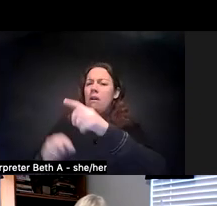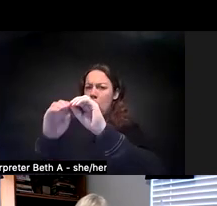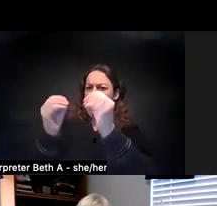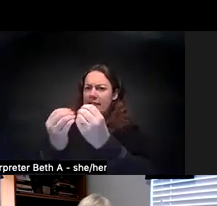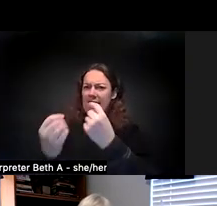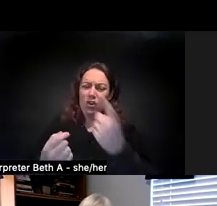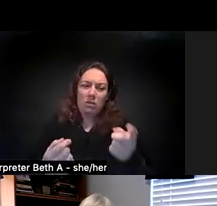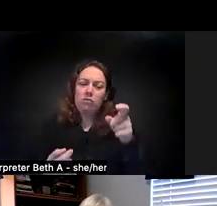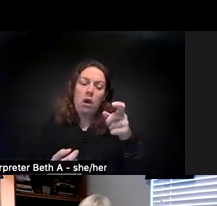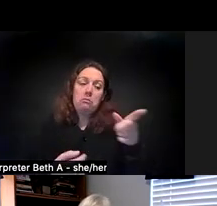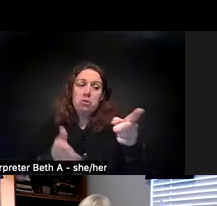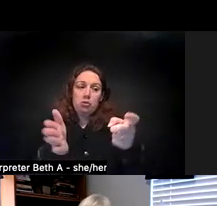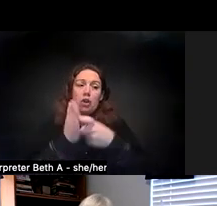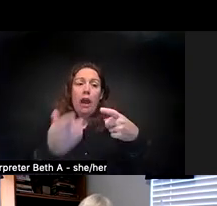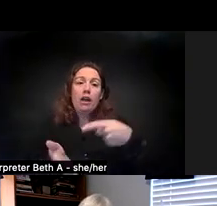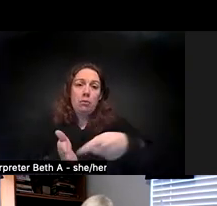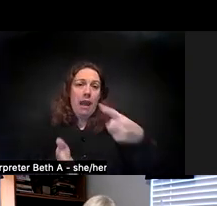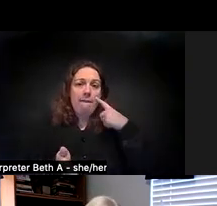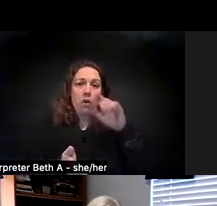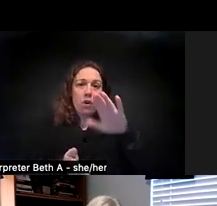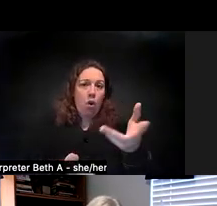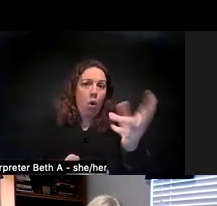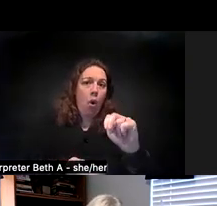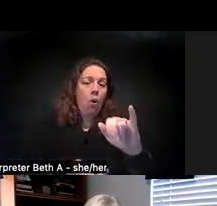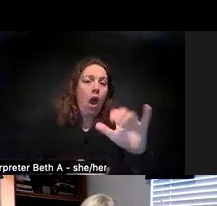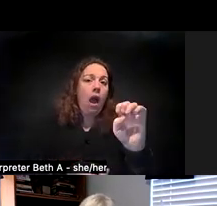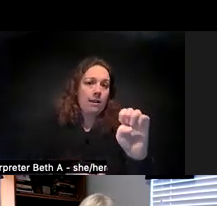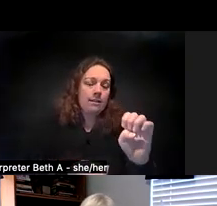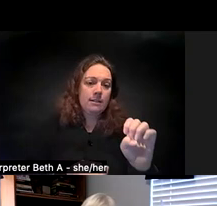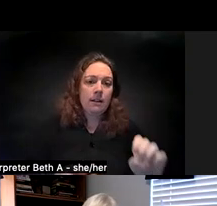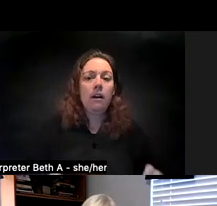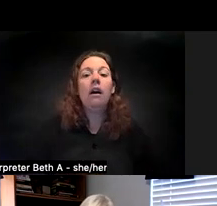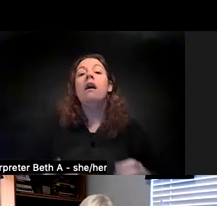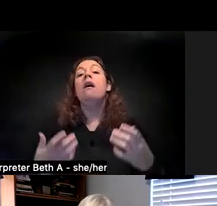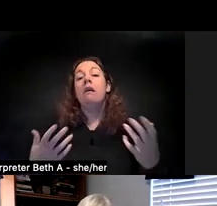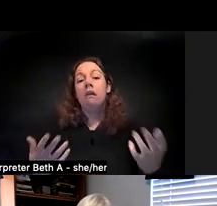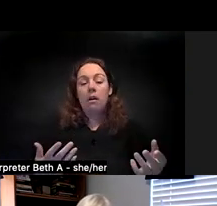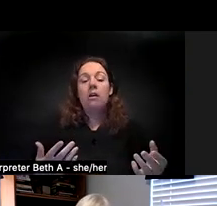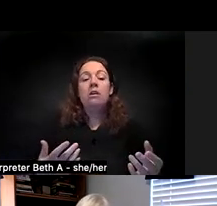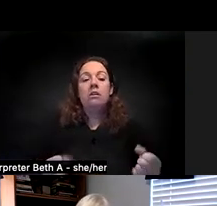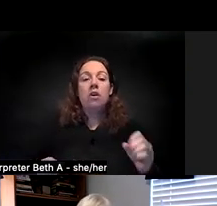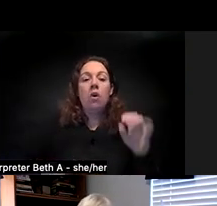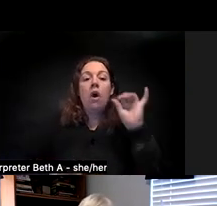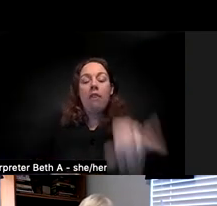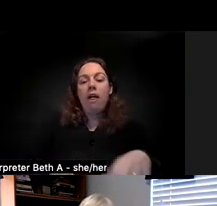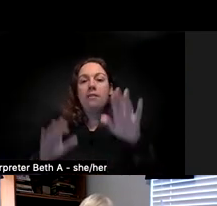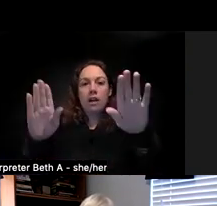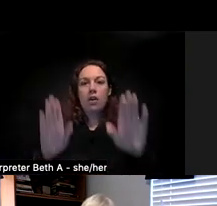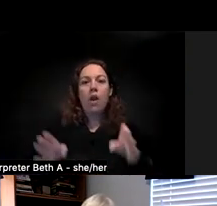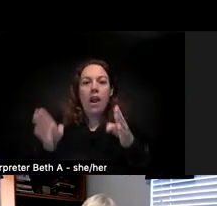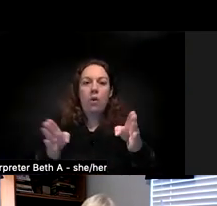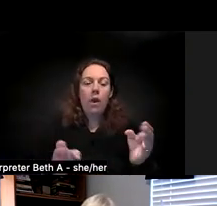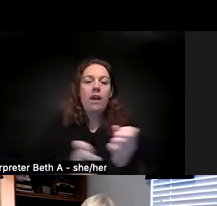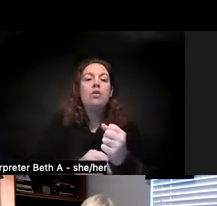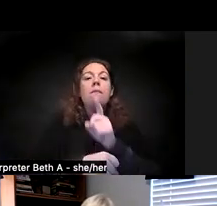own ice as long as it's contained and you're not, you know, dripping as you go through the space. But some